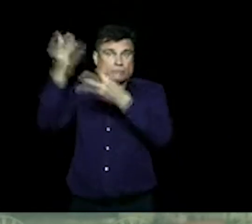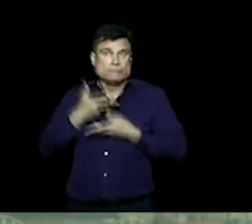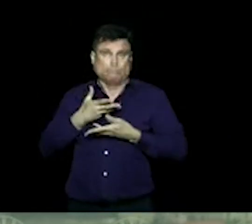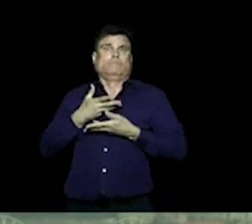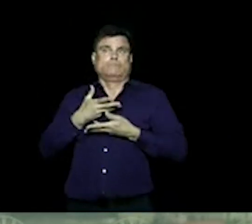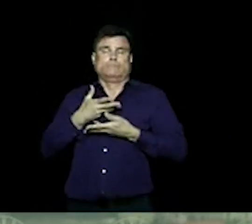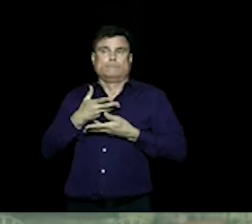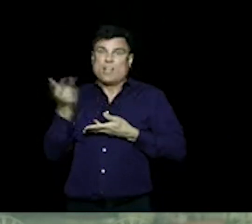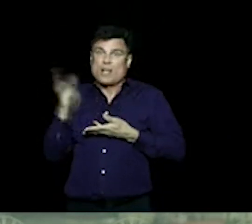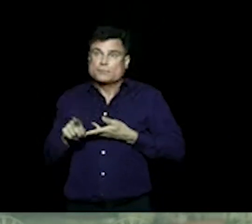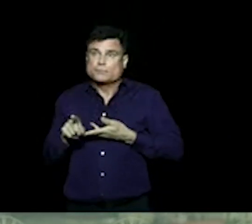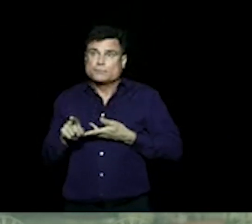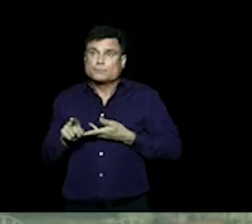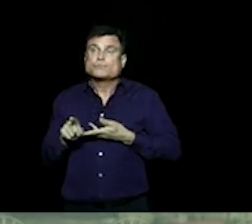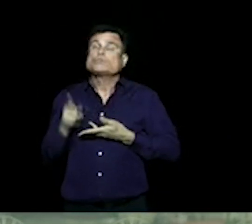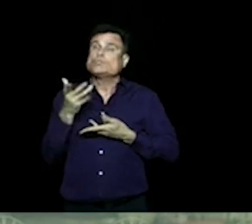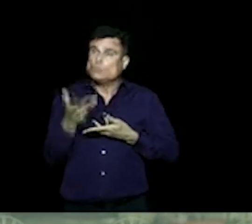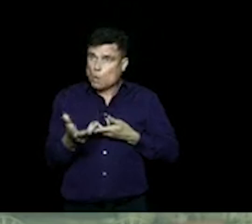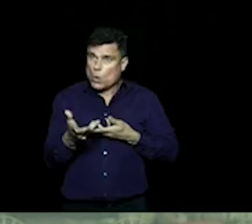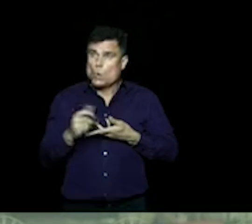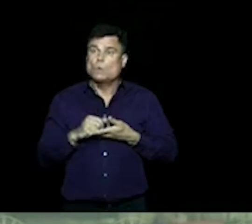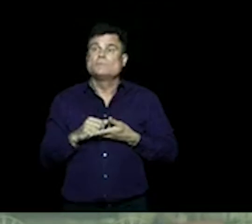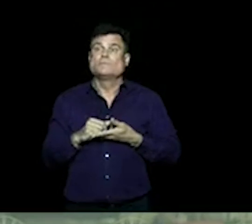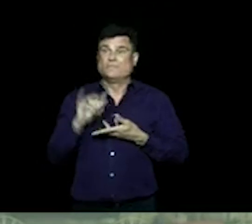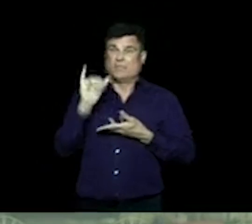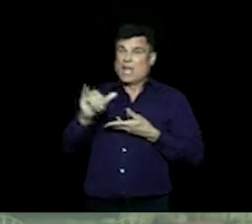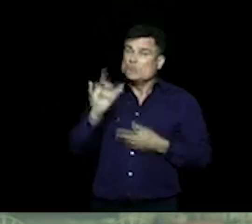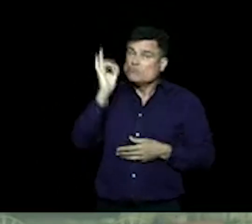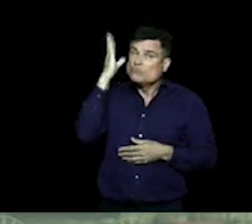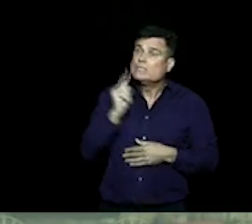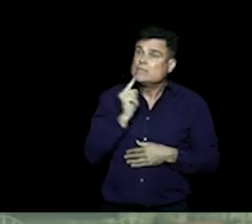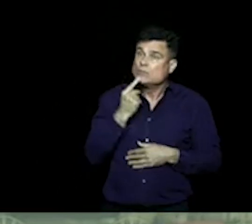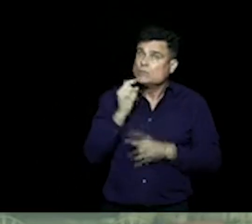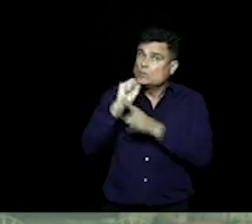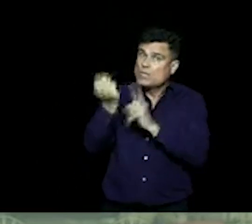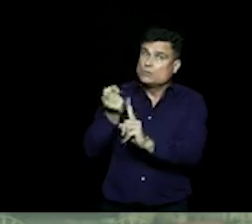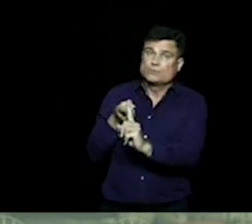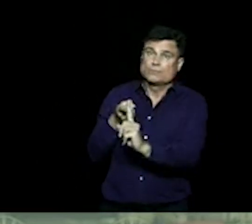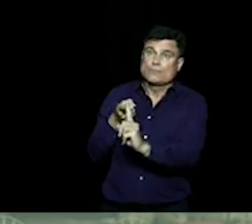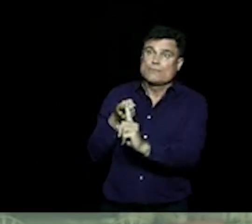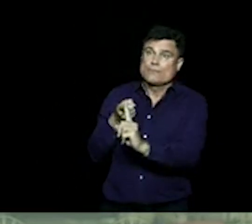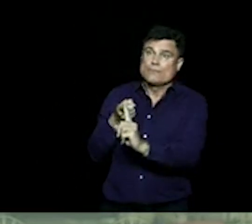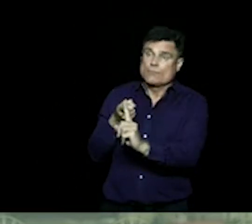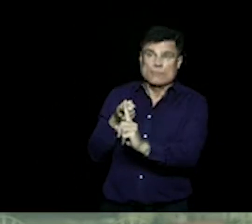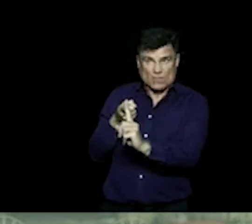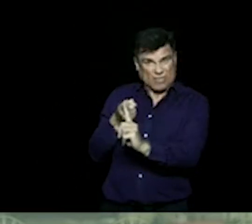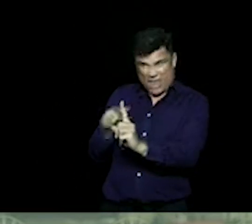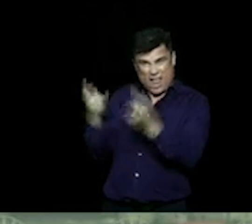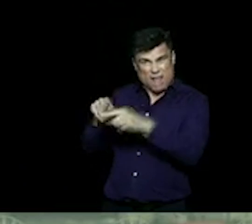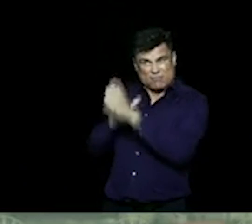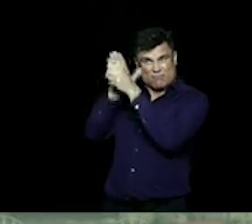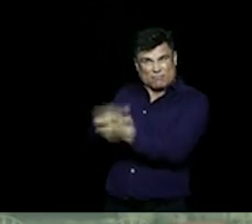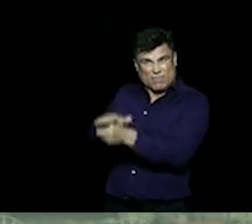attention. They're serious allegations. They obviously need to be investigated so that we determine the